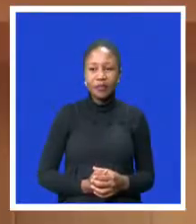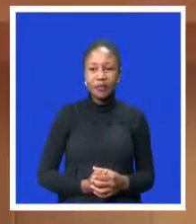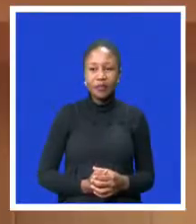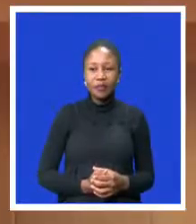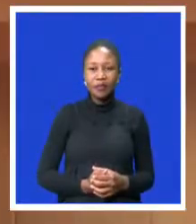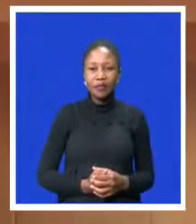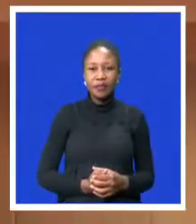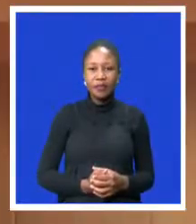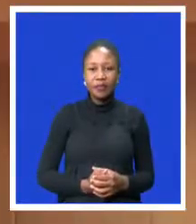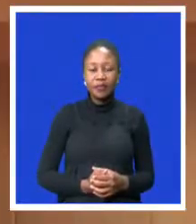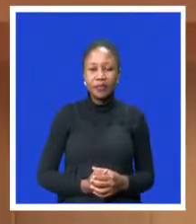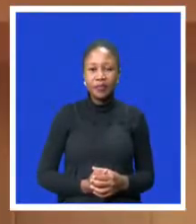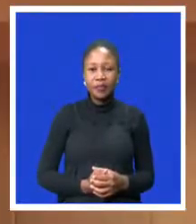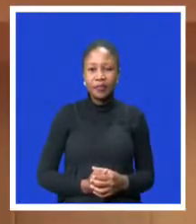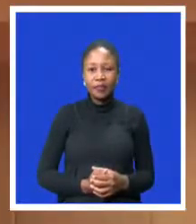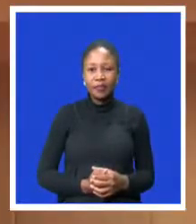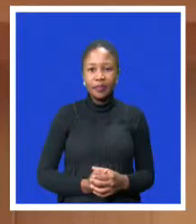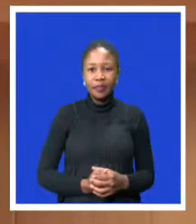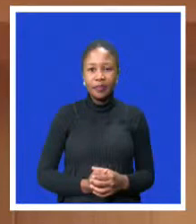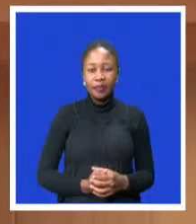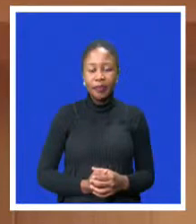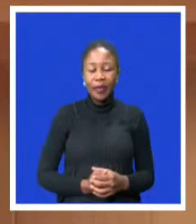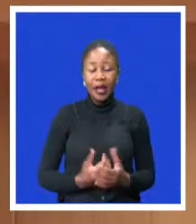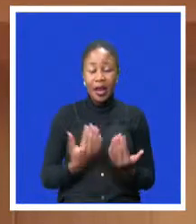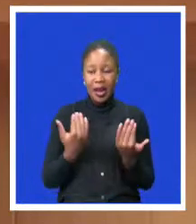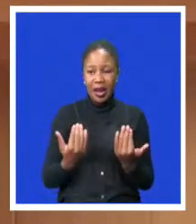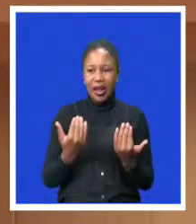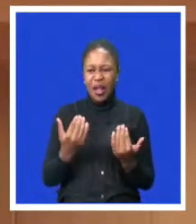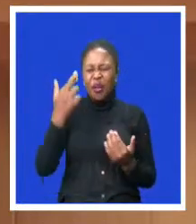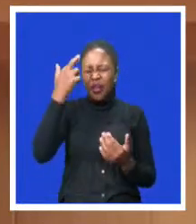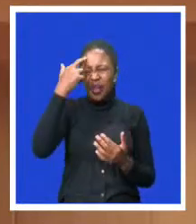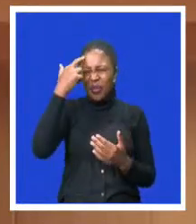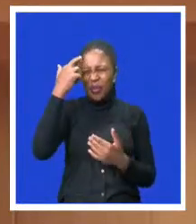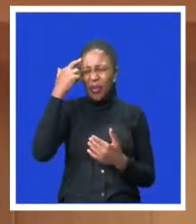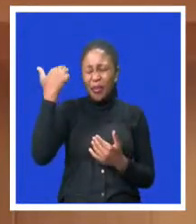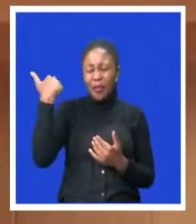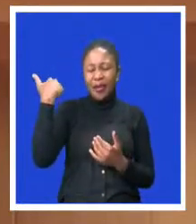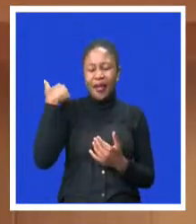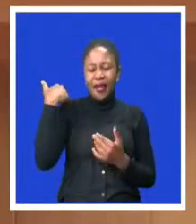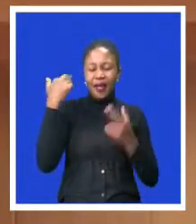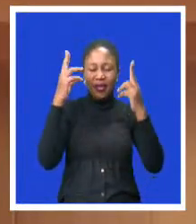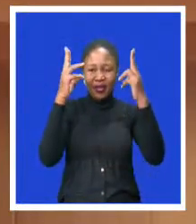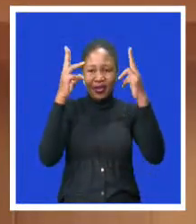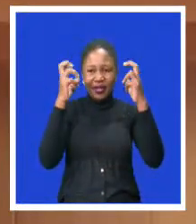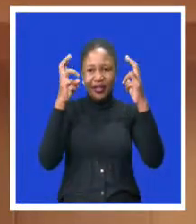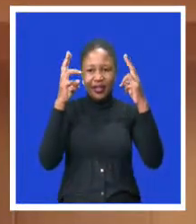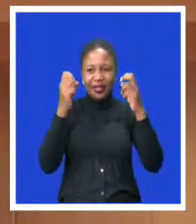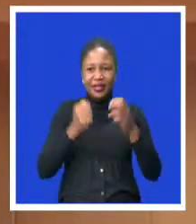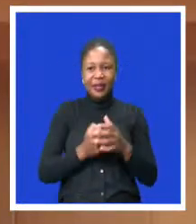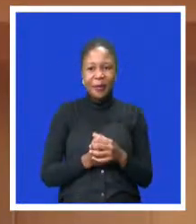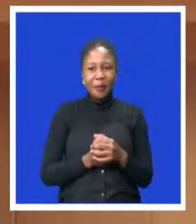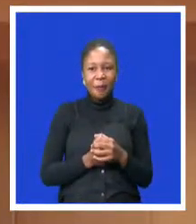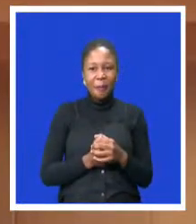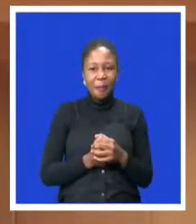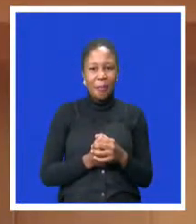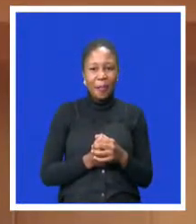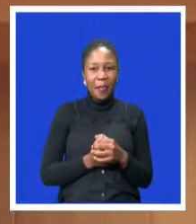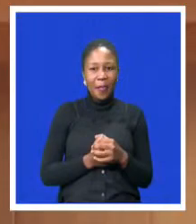Okay, dear listener, in the previous lesson, we were doing